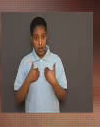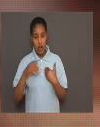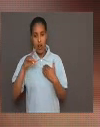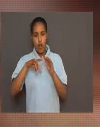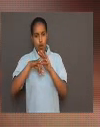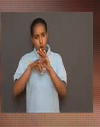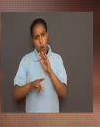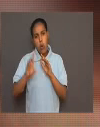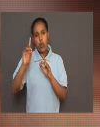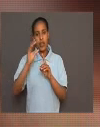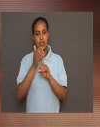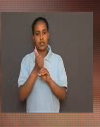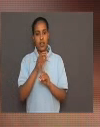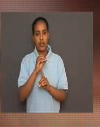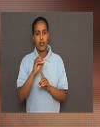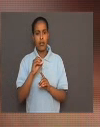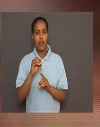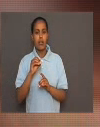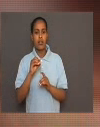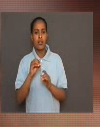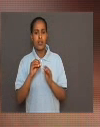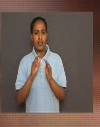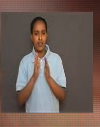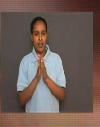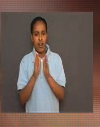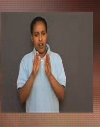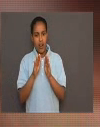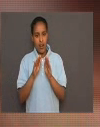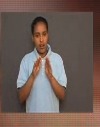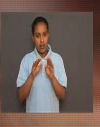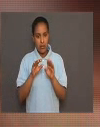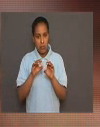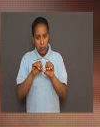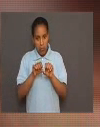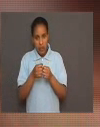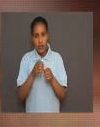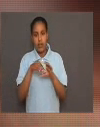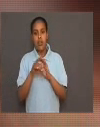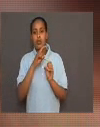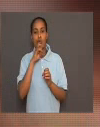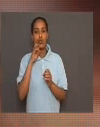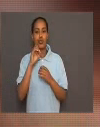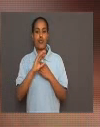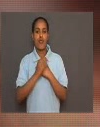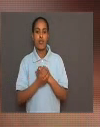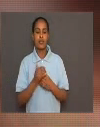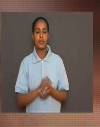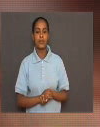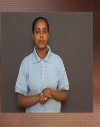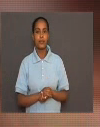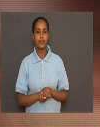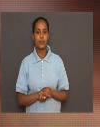low densities and are dull and brittle when they are in a solid form.